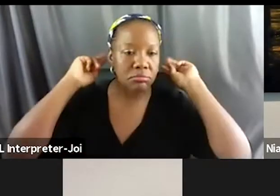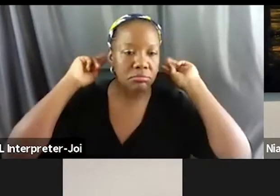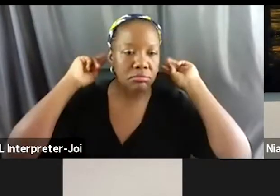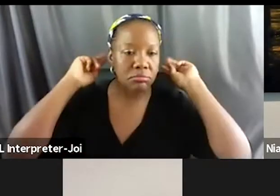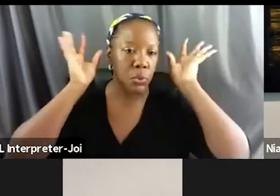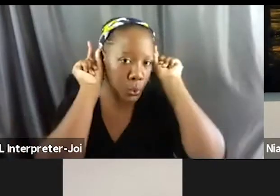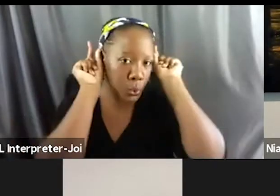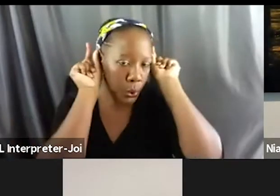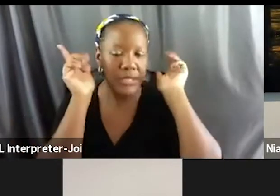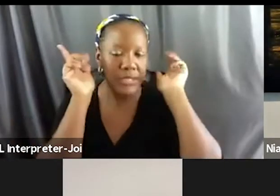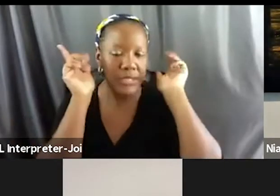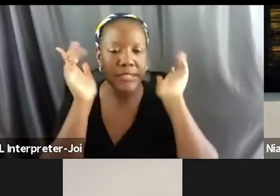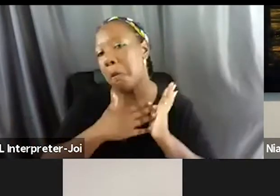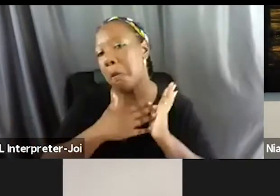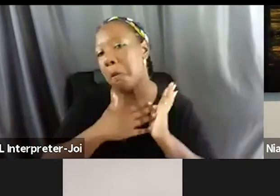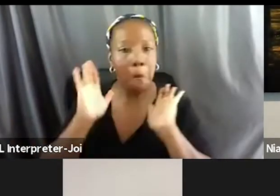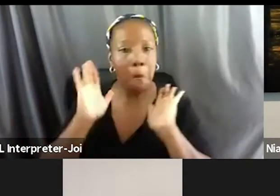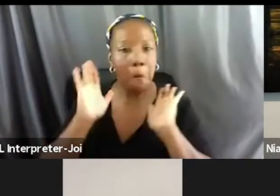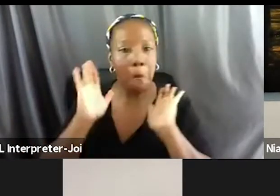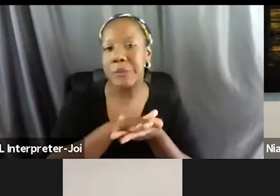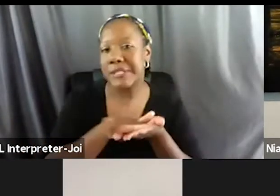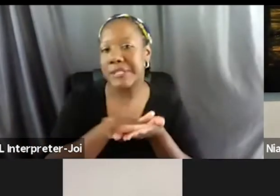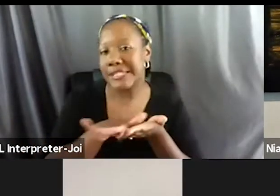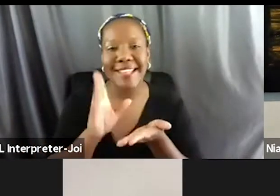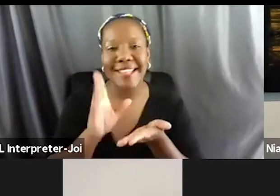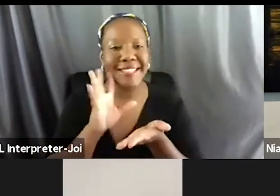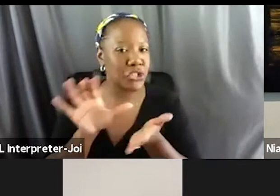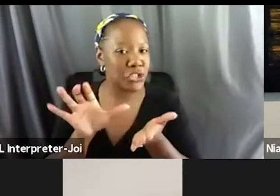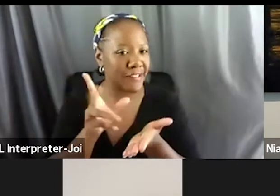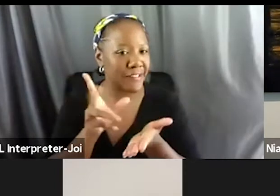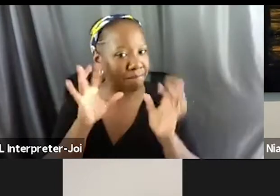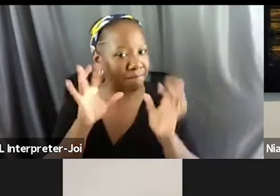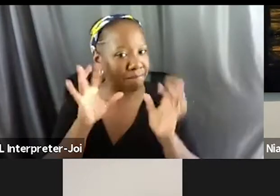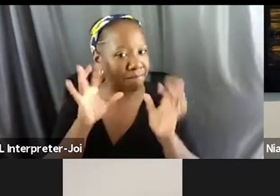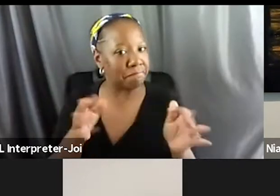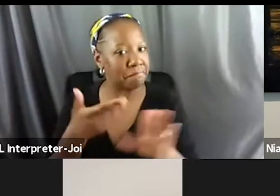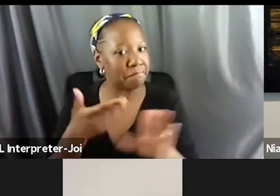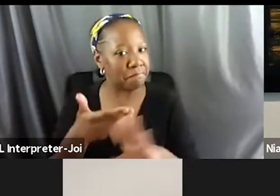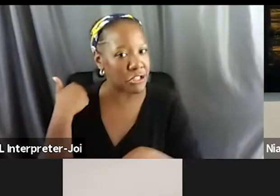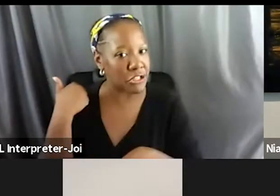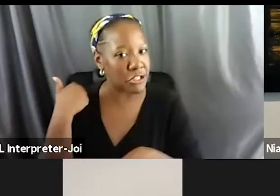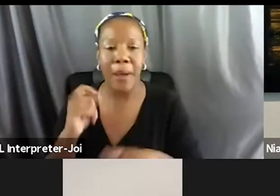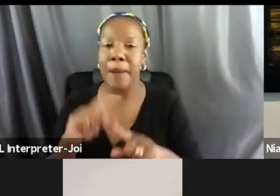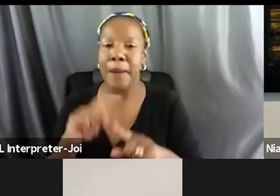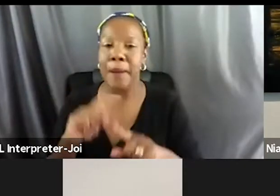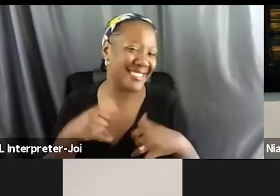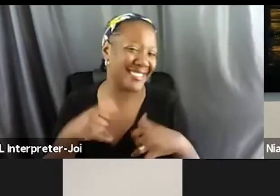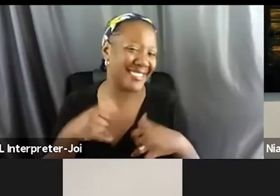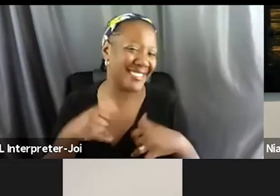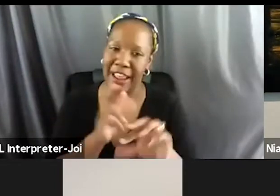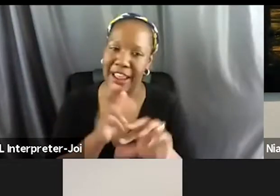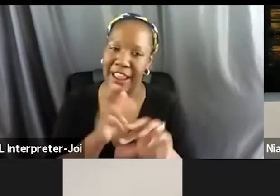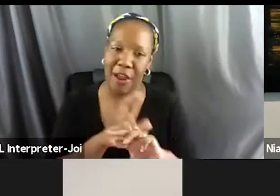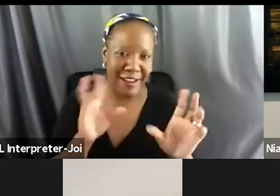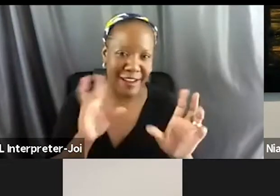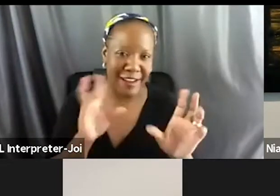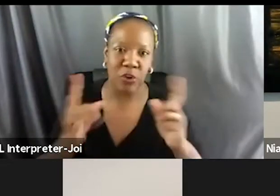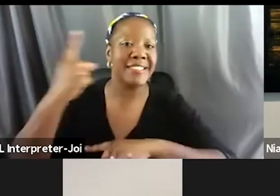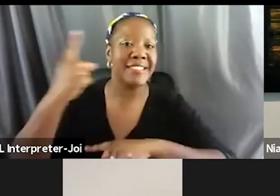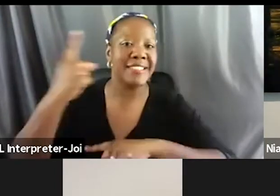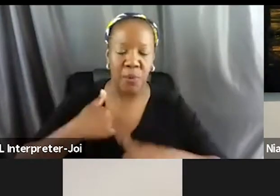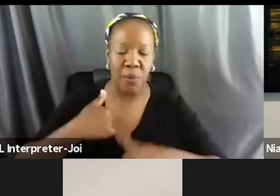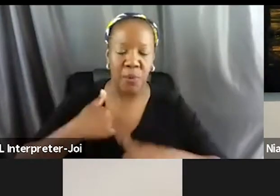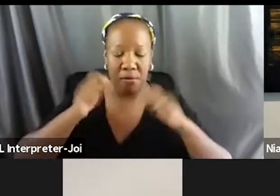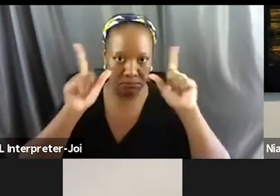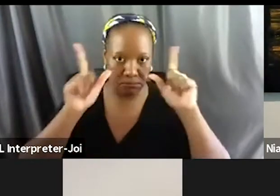like, oh, this is nice. I should have probably did this years ago. But nothing prepared me for the day that I did lose my hair in